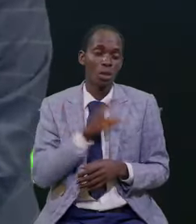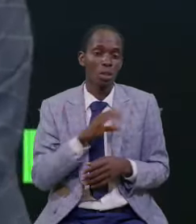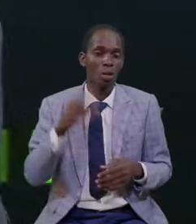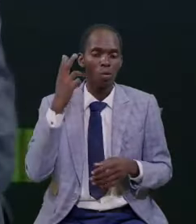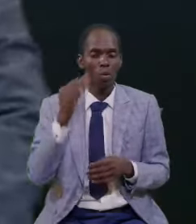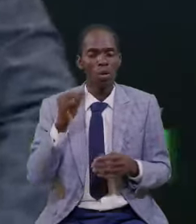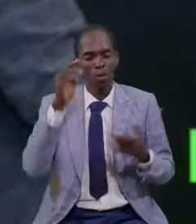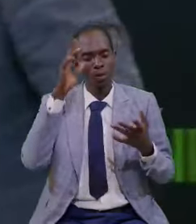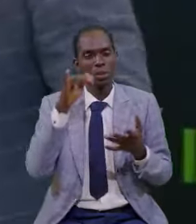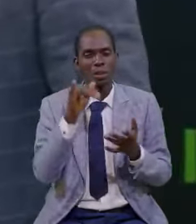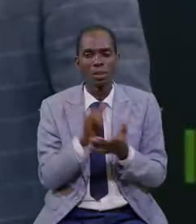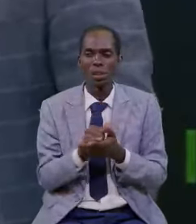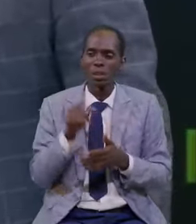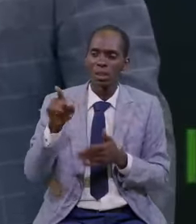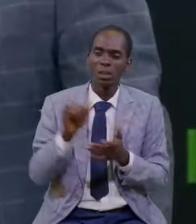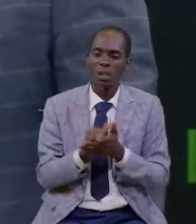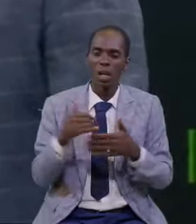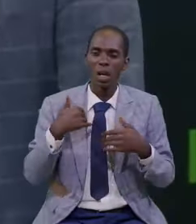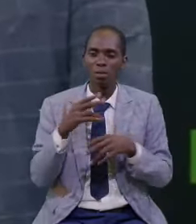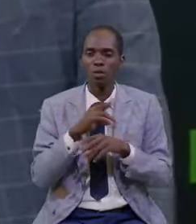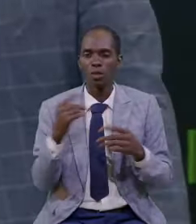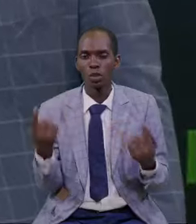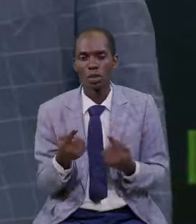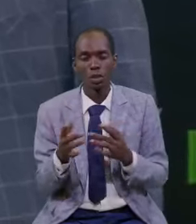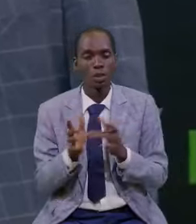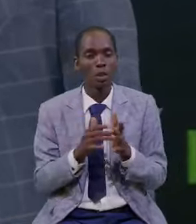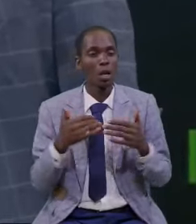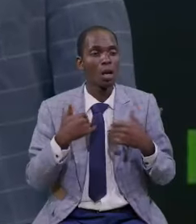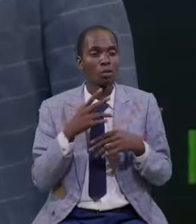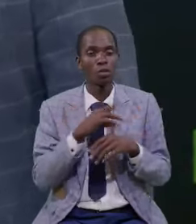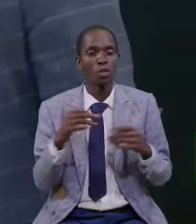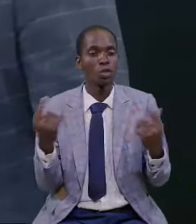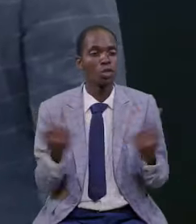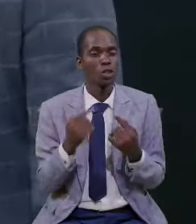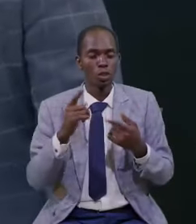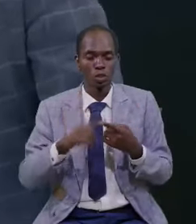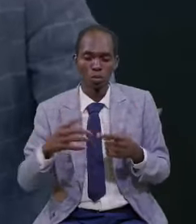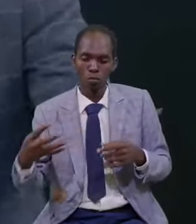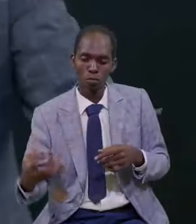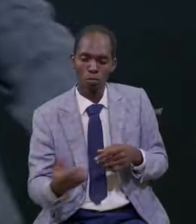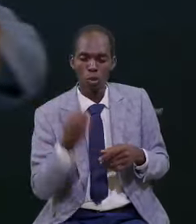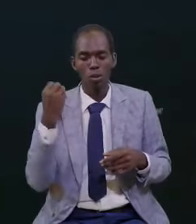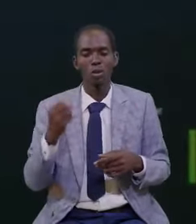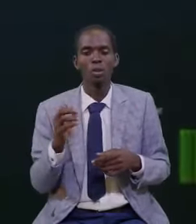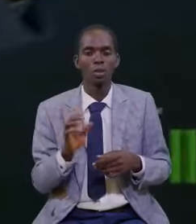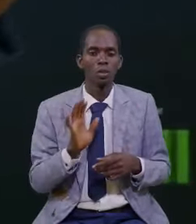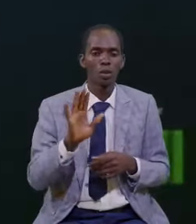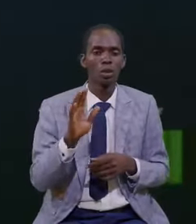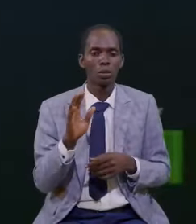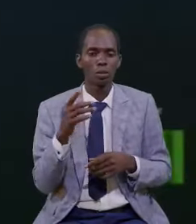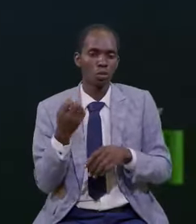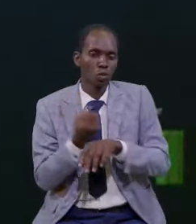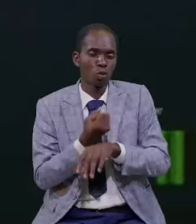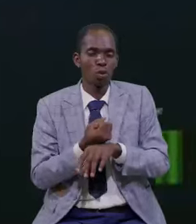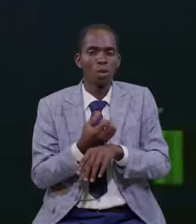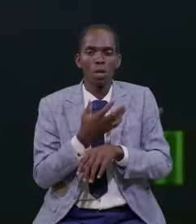had no sin, to take up the stone. And Jesus was qualified to take up the stone and stone